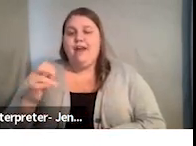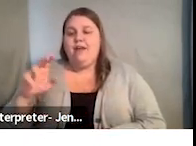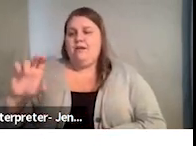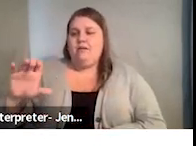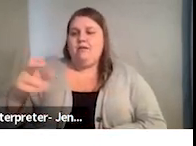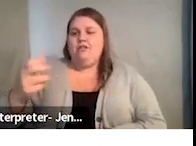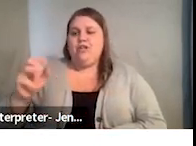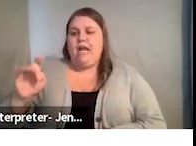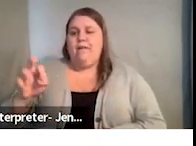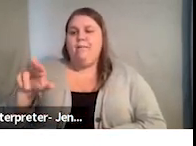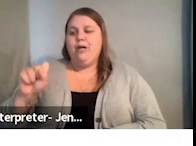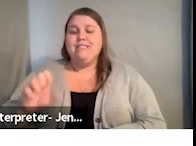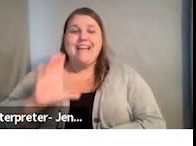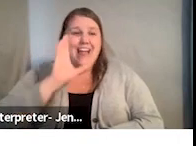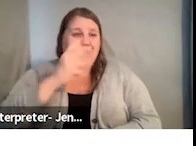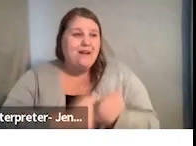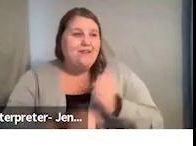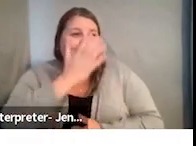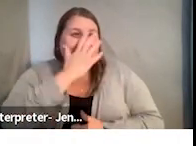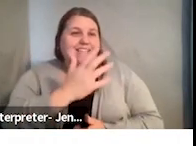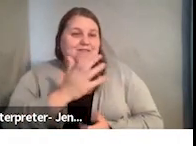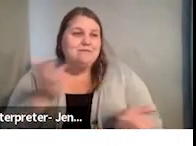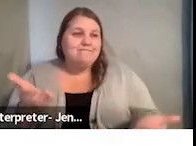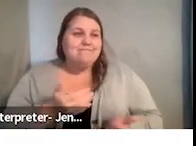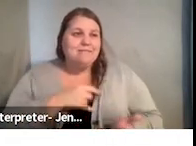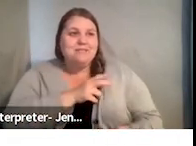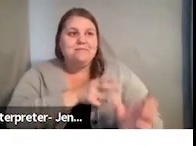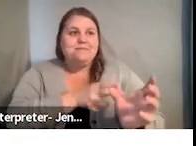for having me. I'll give some quick updates.